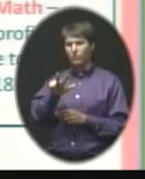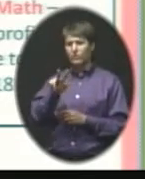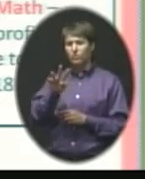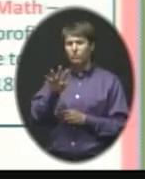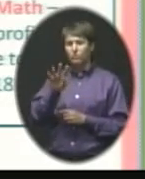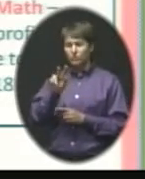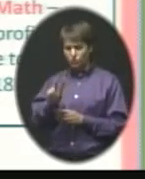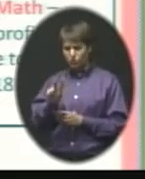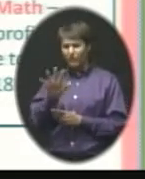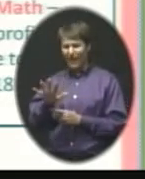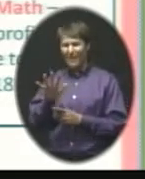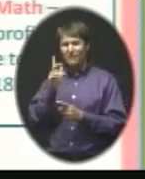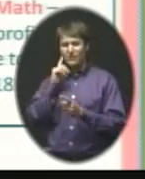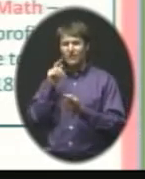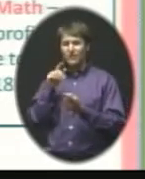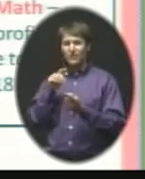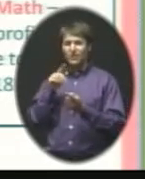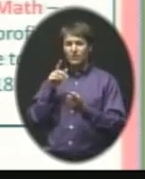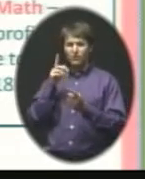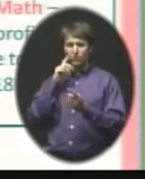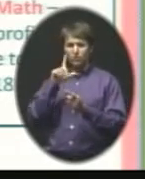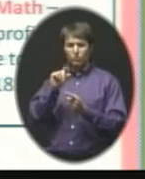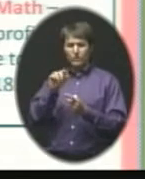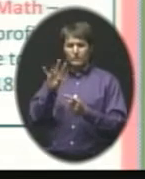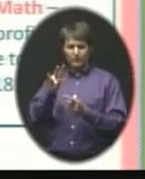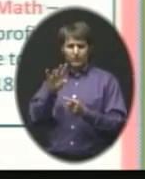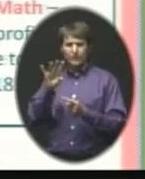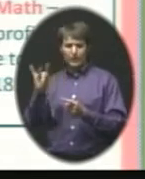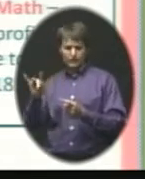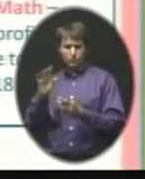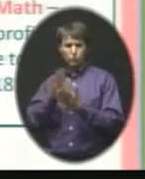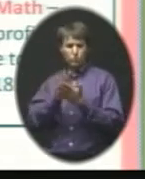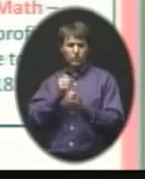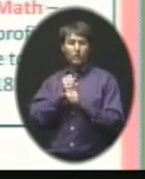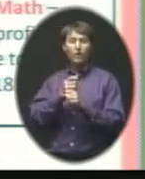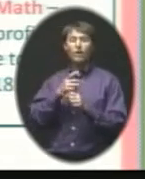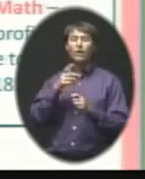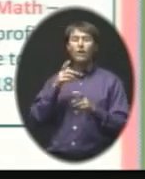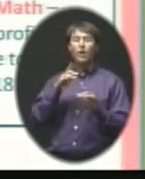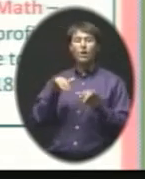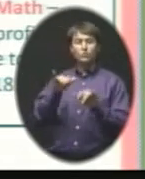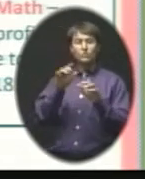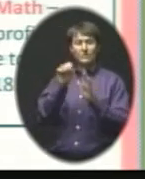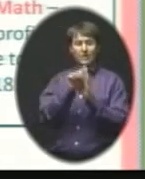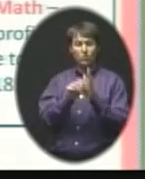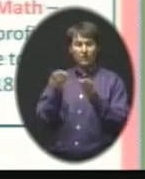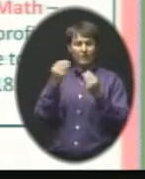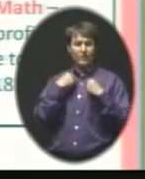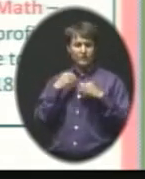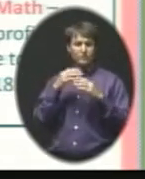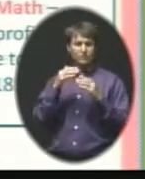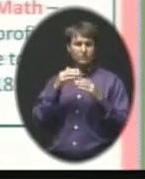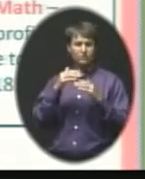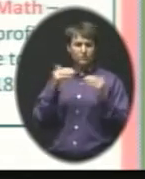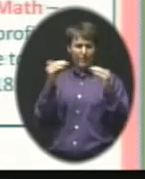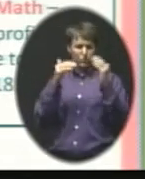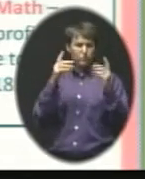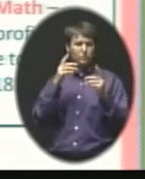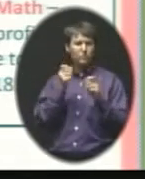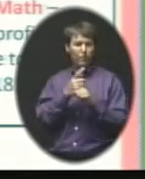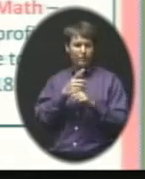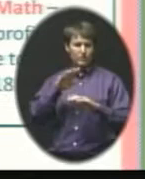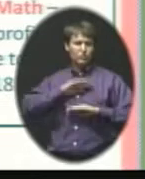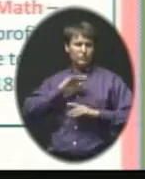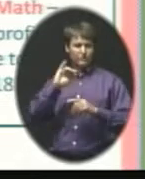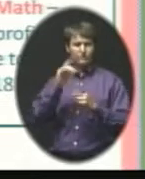will give us yearly targets that we have to benchmark again as well. But the ultimate goal for reducing the non-proficient is